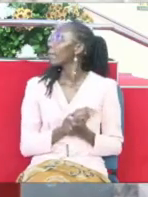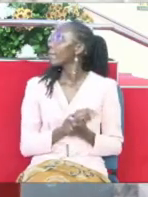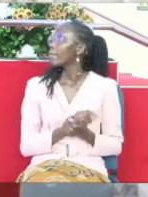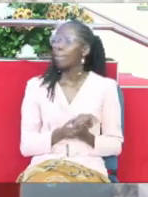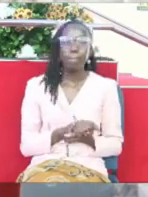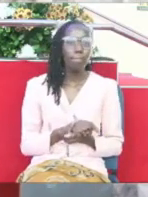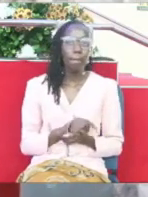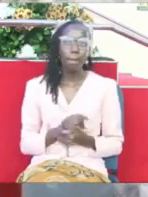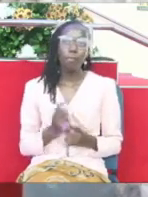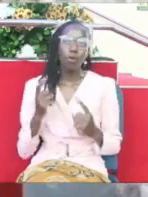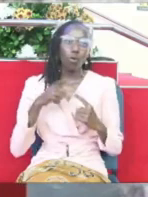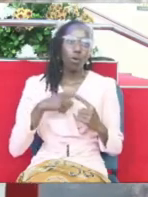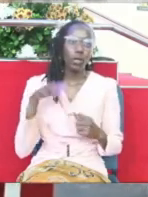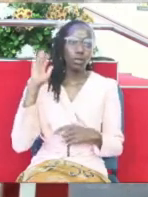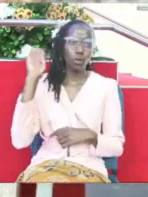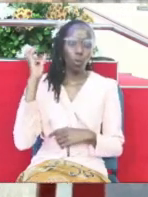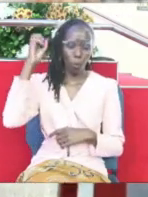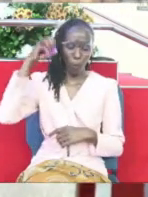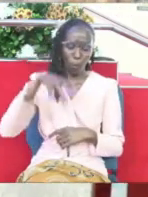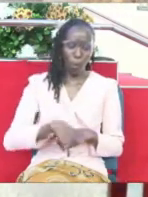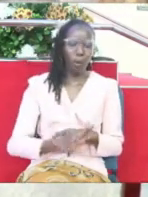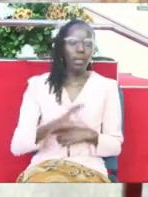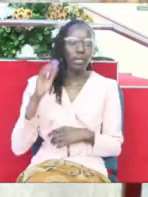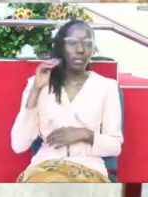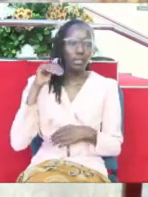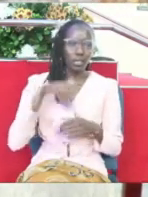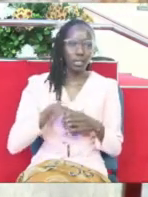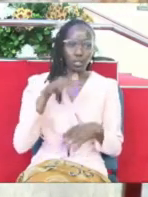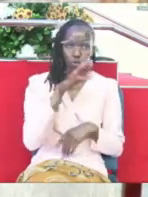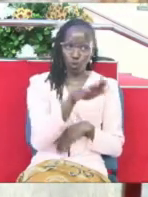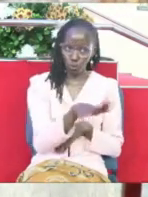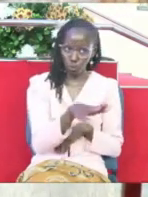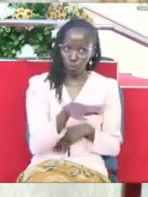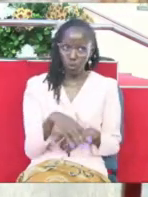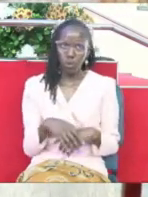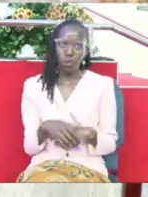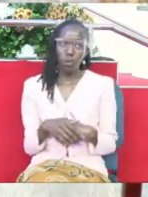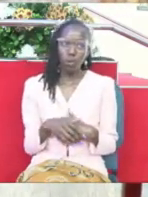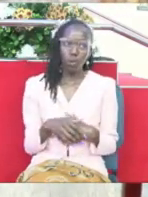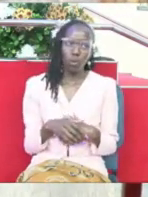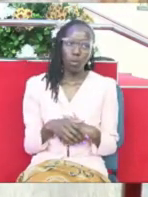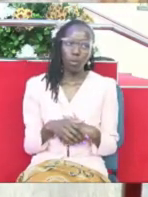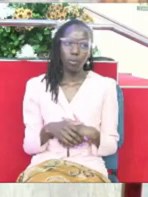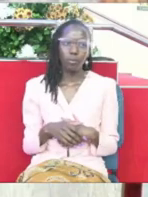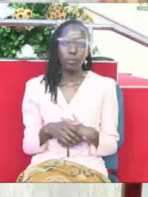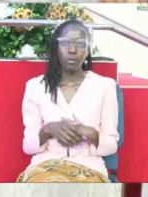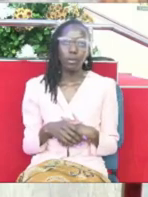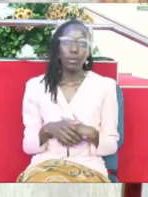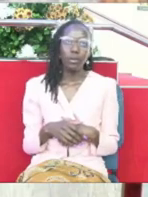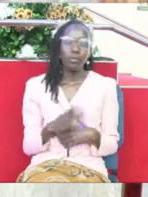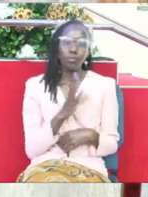poured himself in you, because it's a constant relationship, it's not a relationship of today. Na baada ya kujimwaga ndani yako sababu